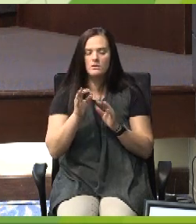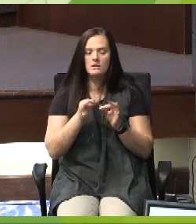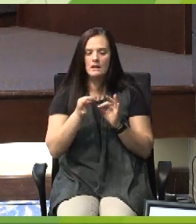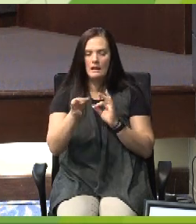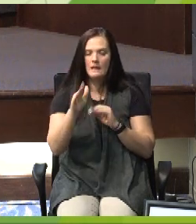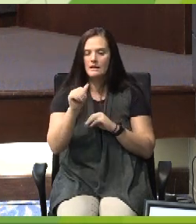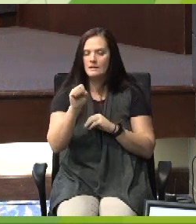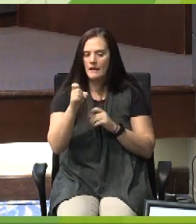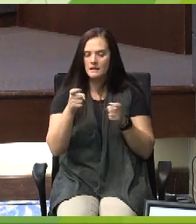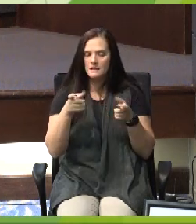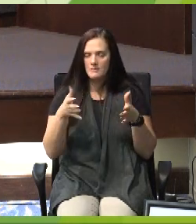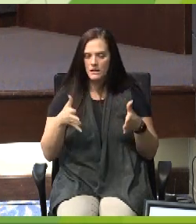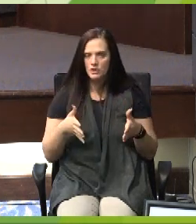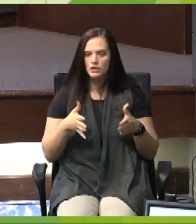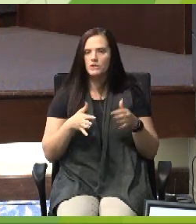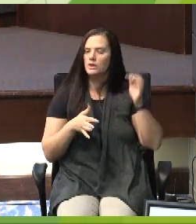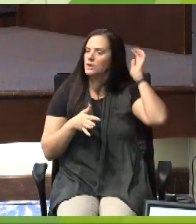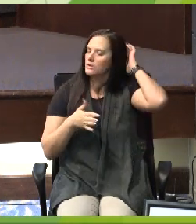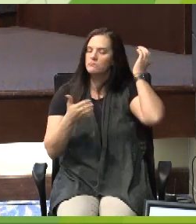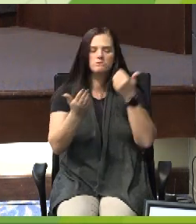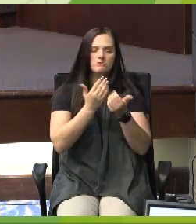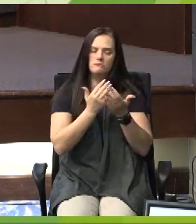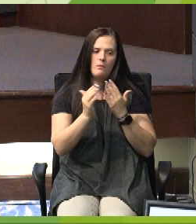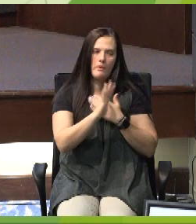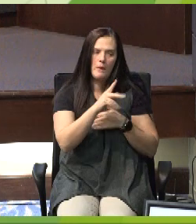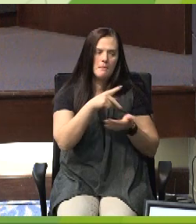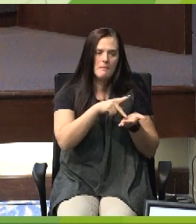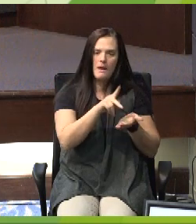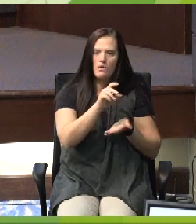manager, regardless of their payer source.